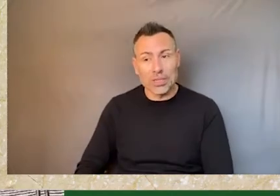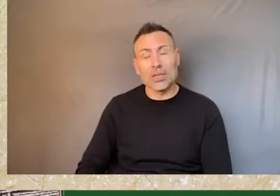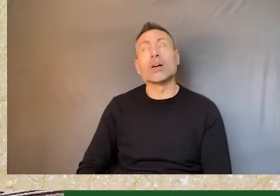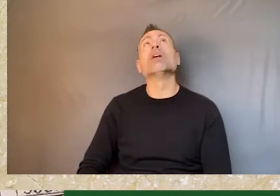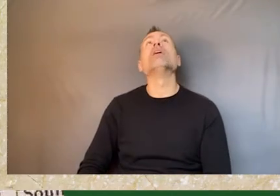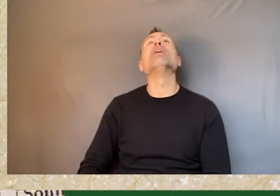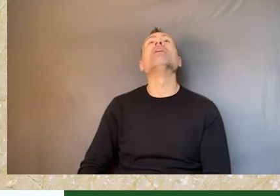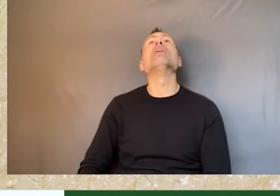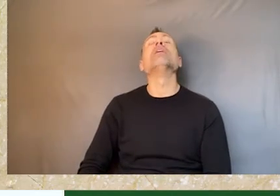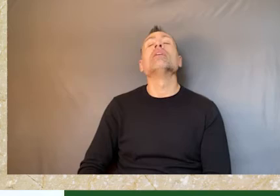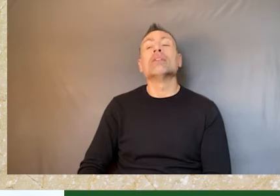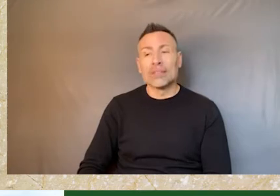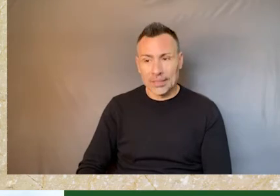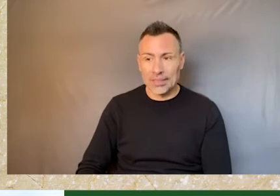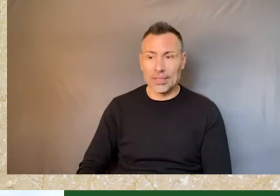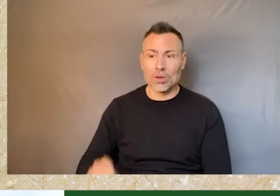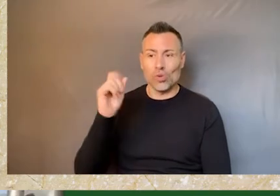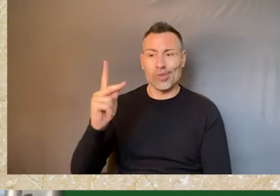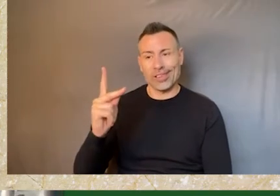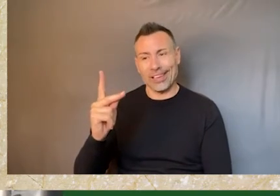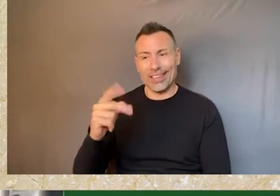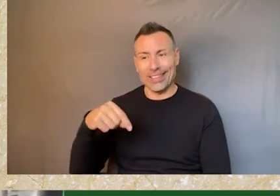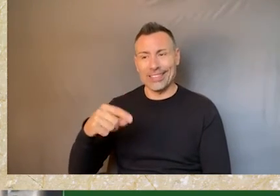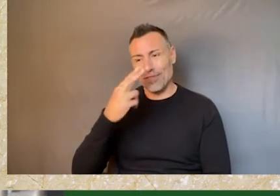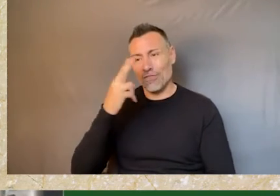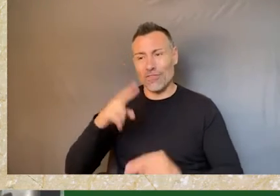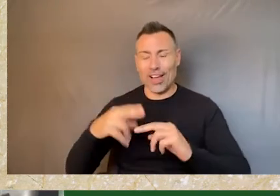All in all, a pretty fun, efficient day.